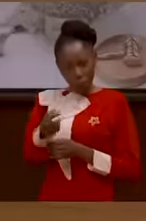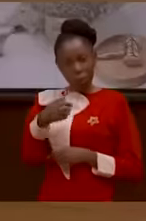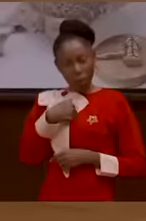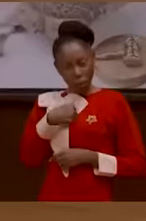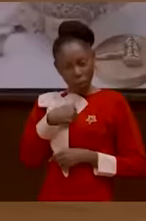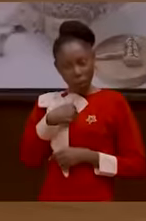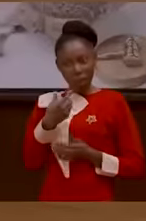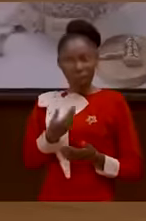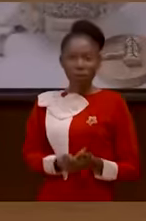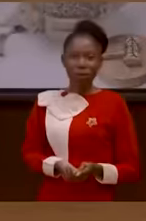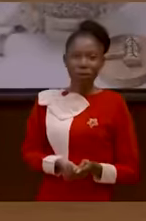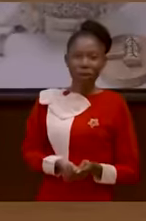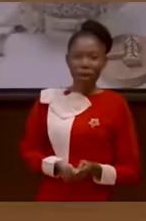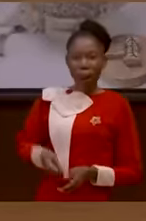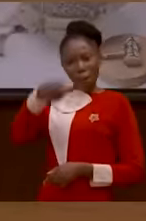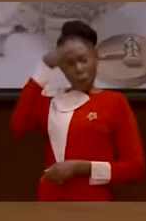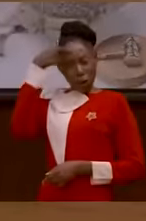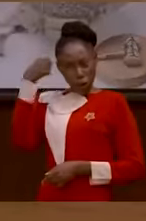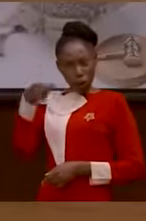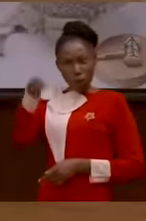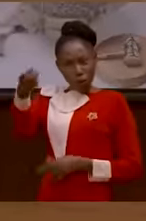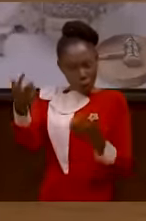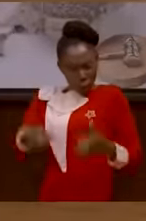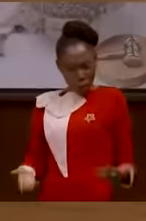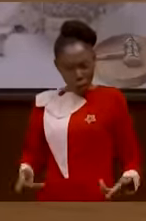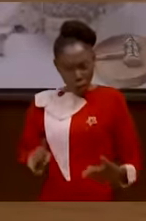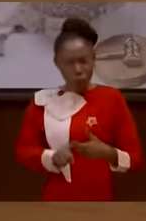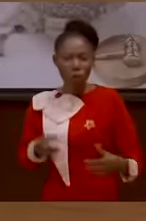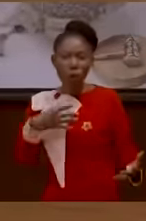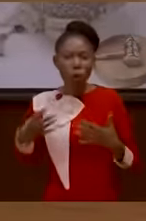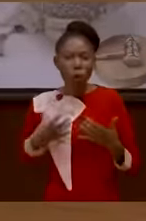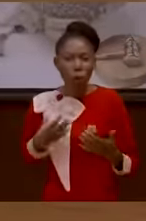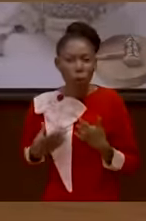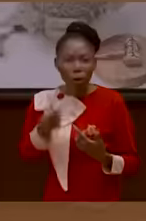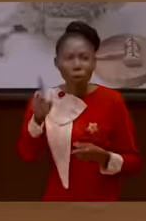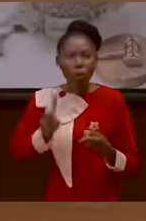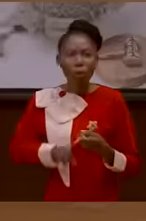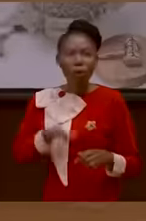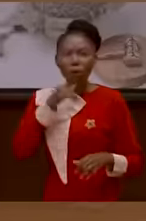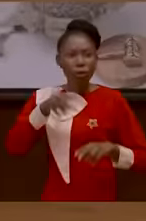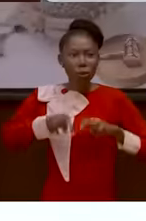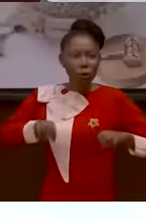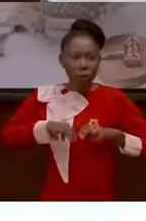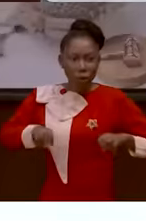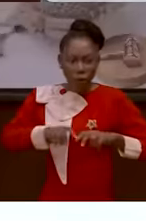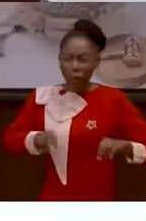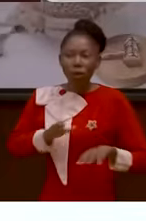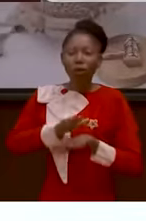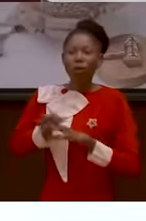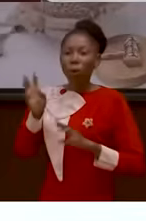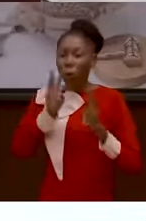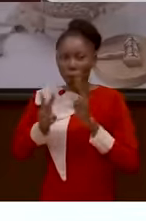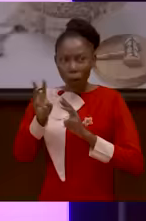even before I talk, because she's the one that came to complain here, and she's supposed to analyze everything. So I do. I'm going to say. But